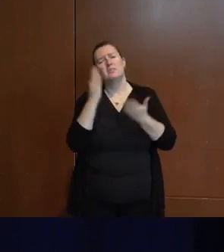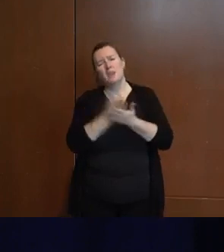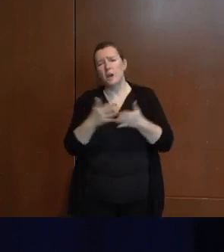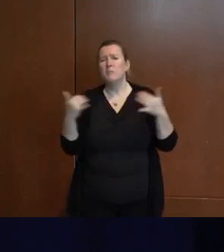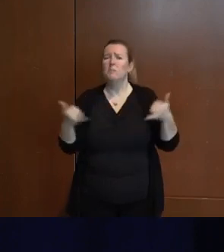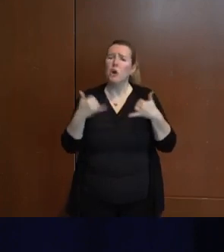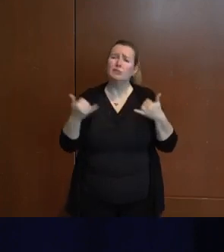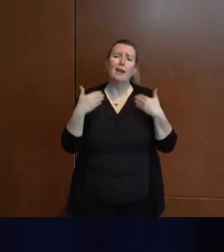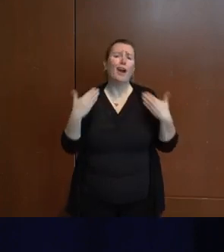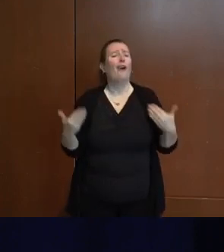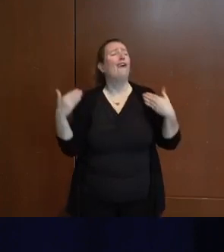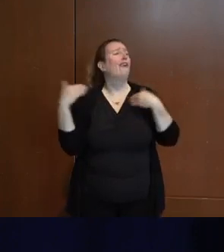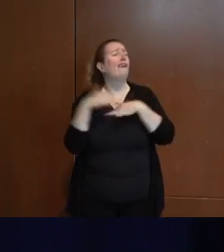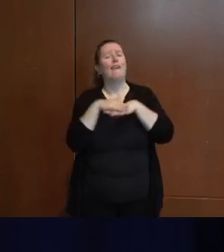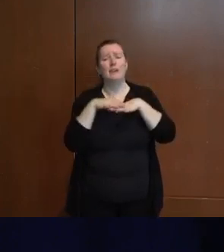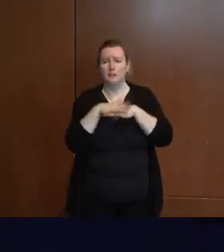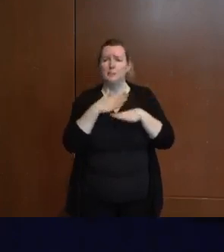Thanks, Governor.